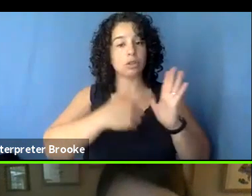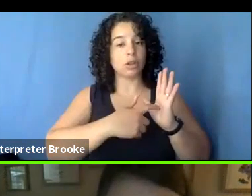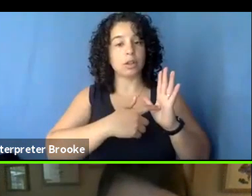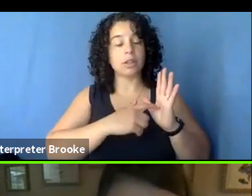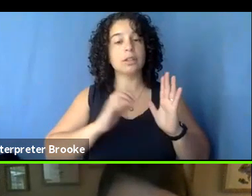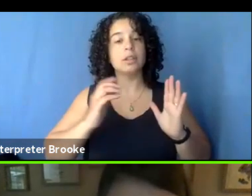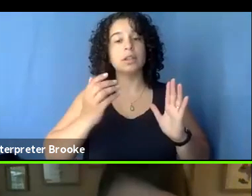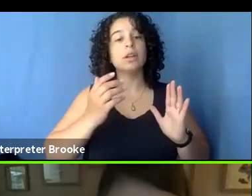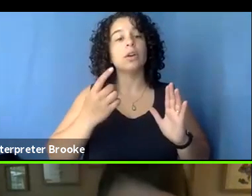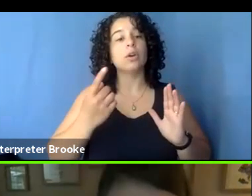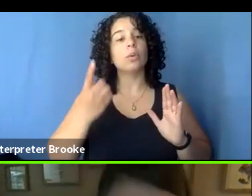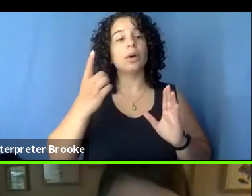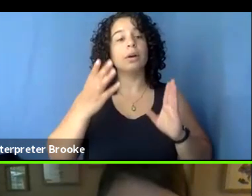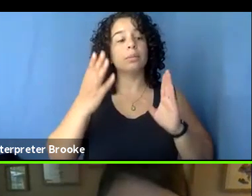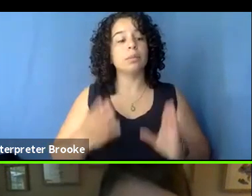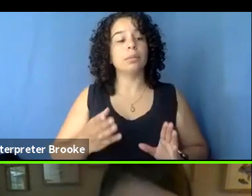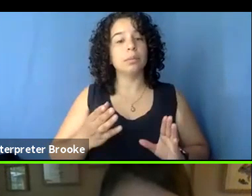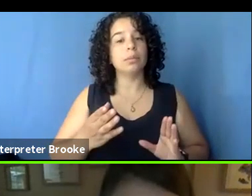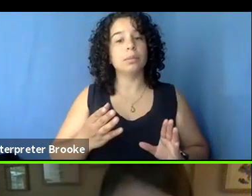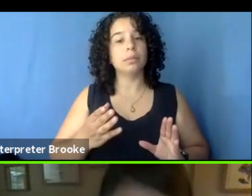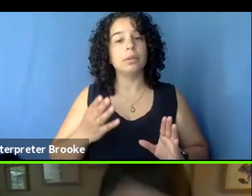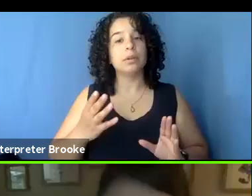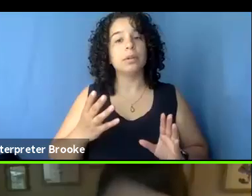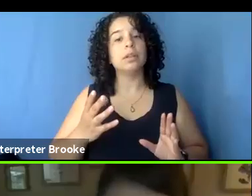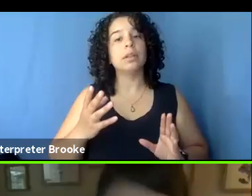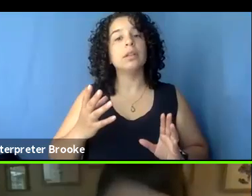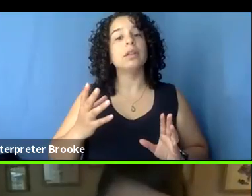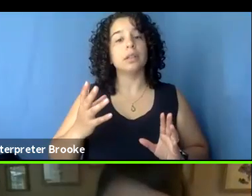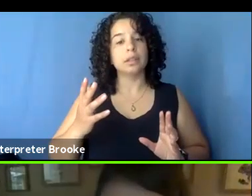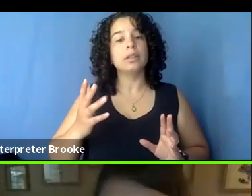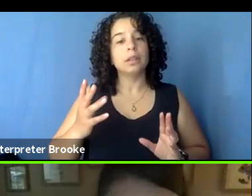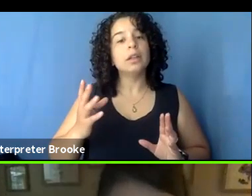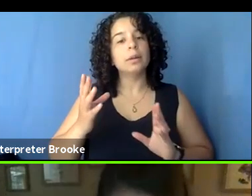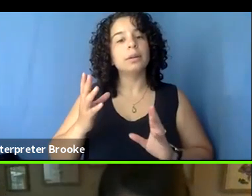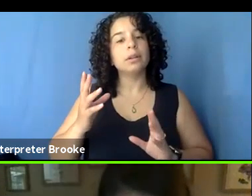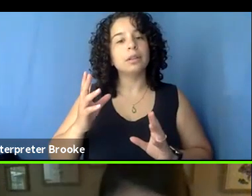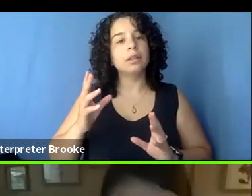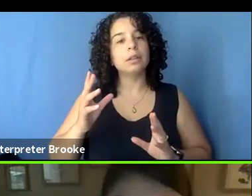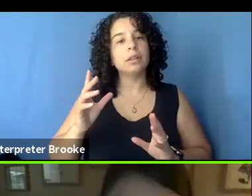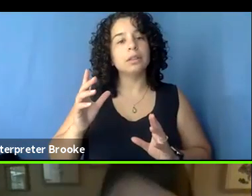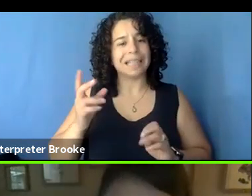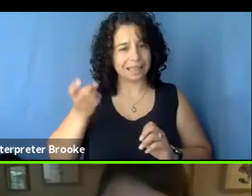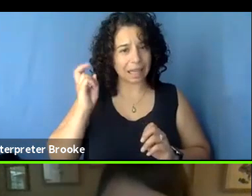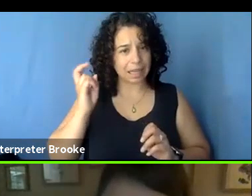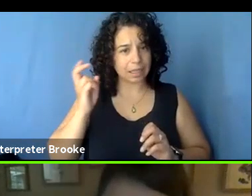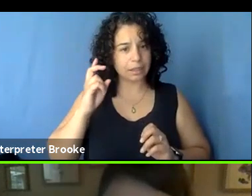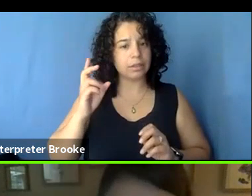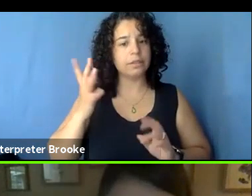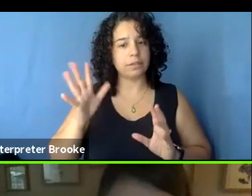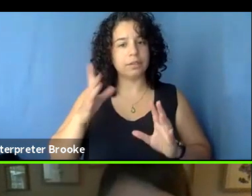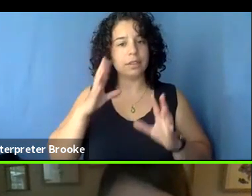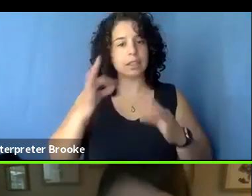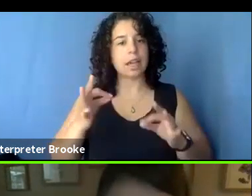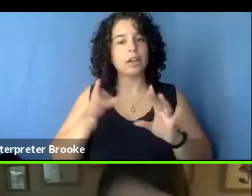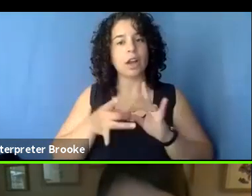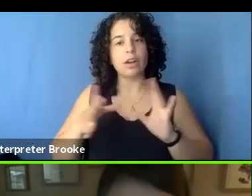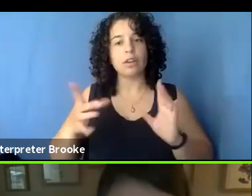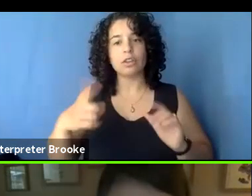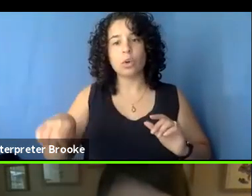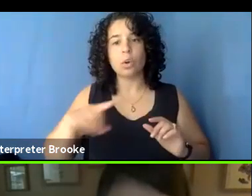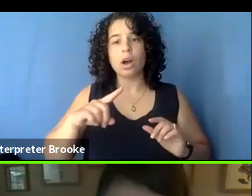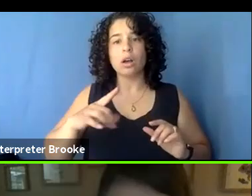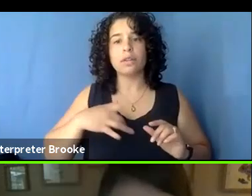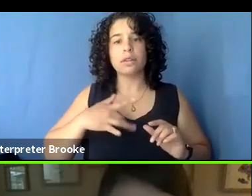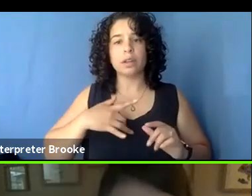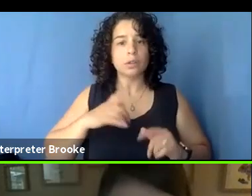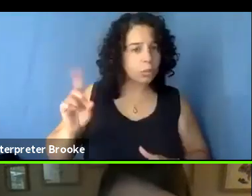stepped out for the rest of our call. So in case you are wondering where he went, he is taking care of himself as part of his